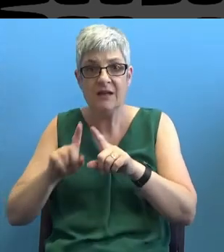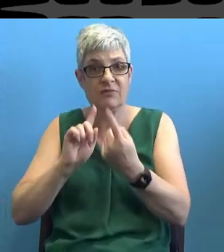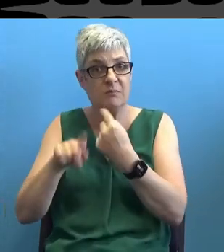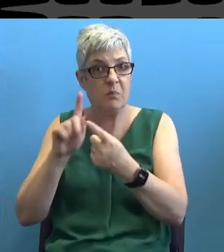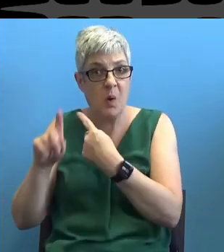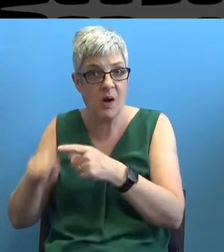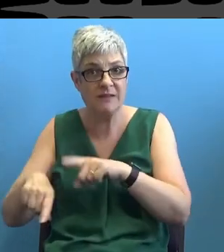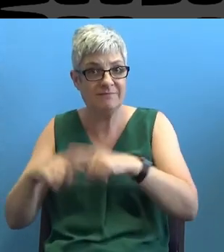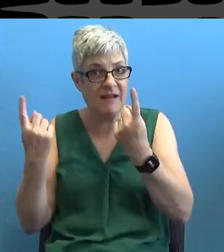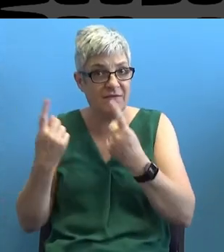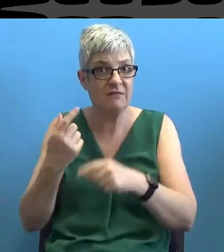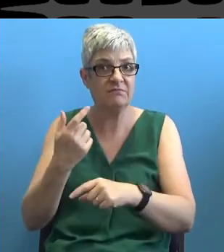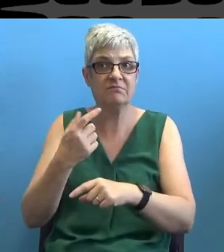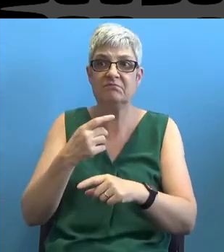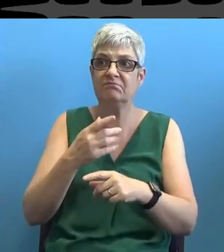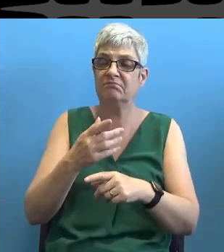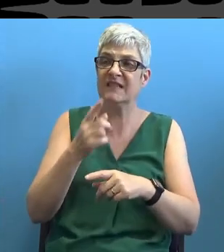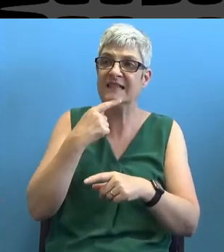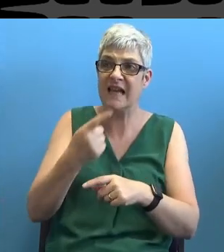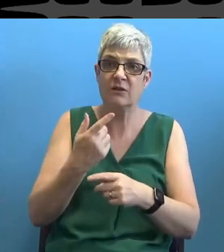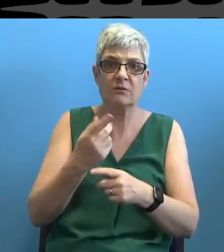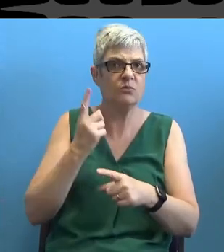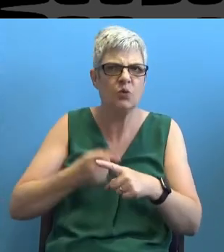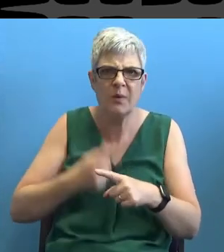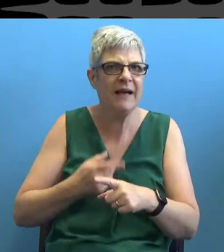slow, we will respond differently